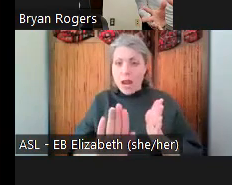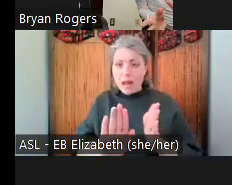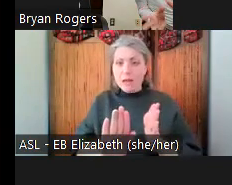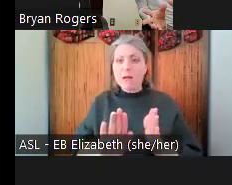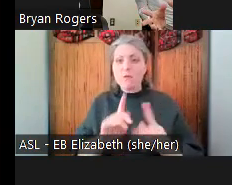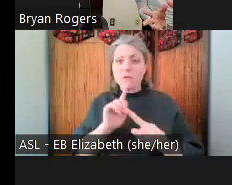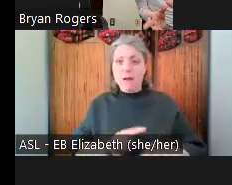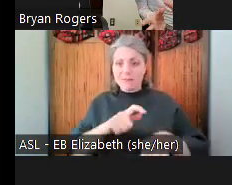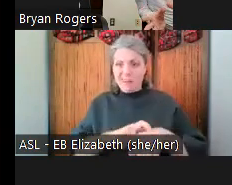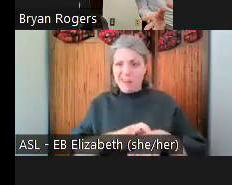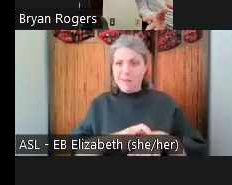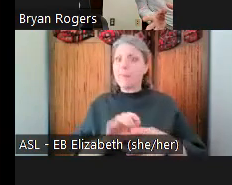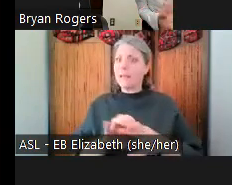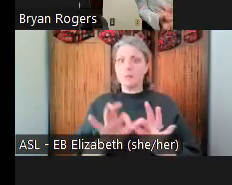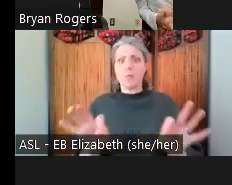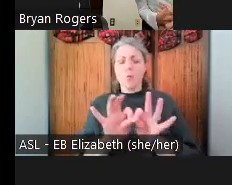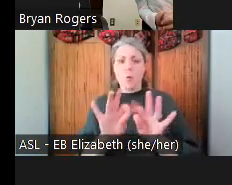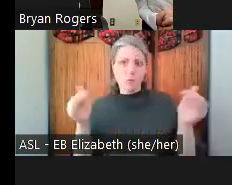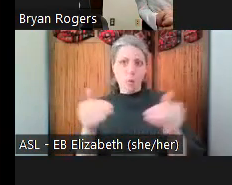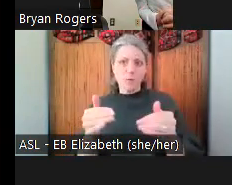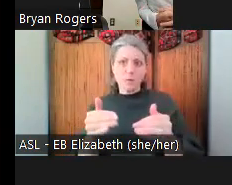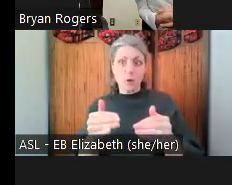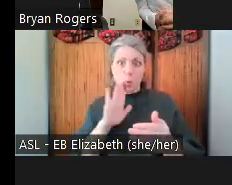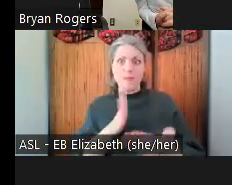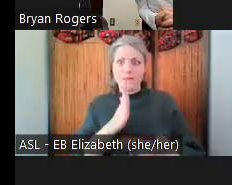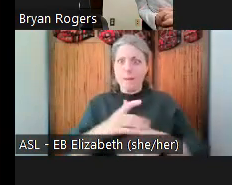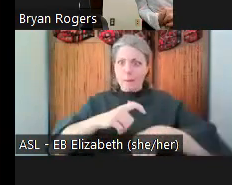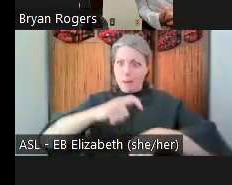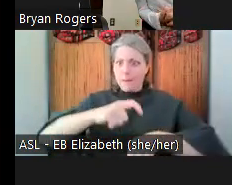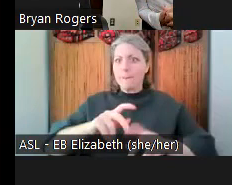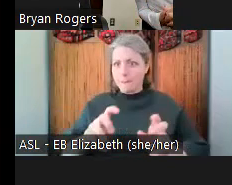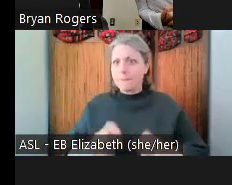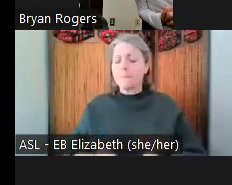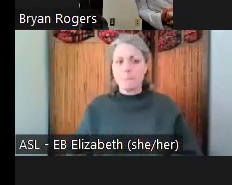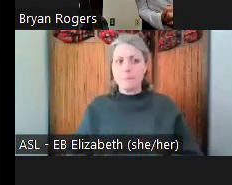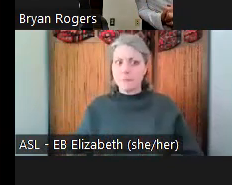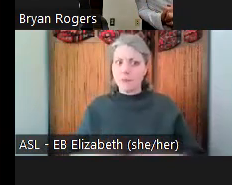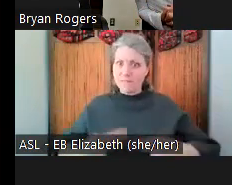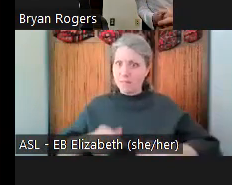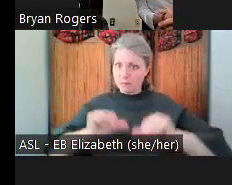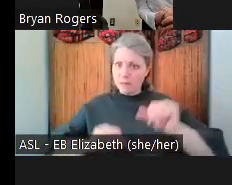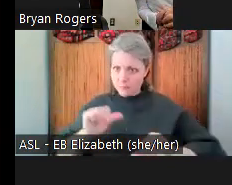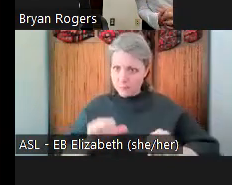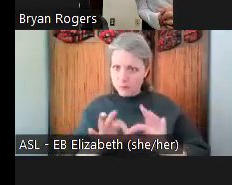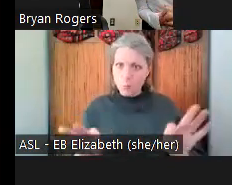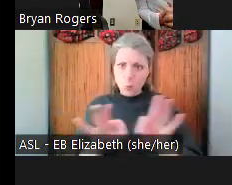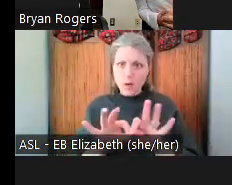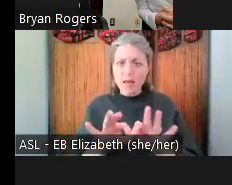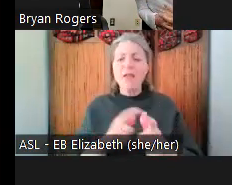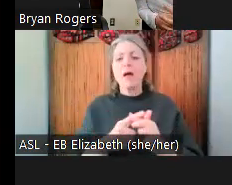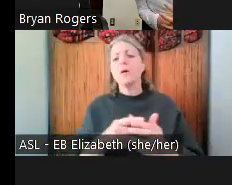much the main thing that we focus on when it comes to physical assessments. We get more into